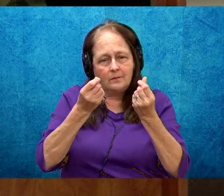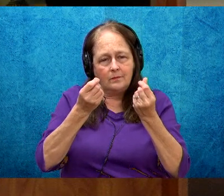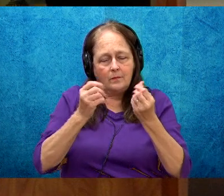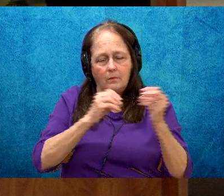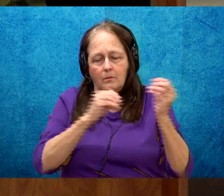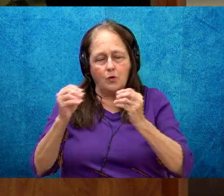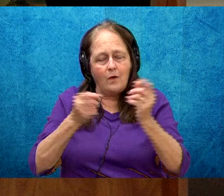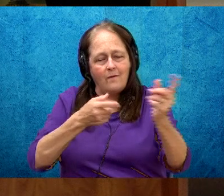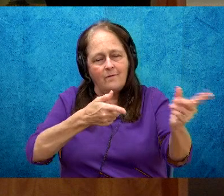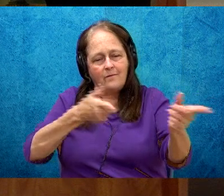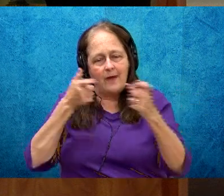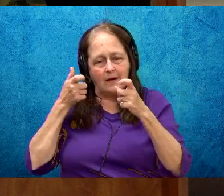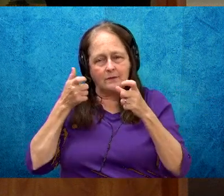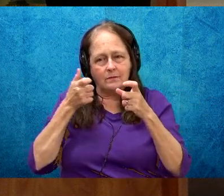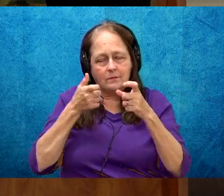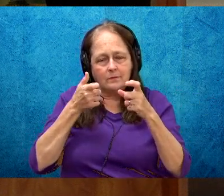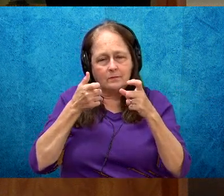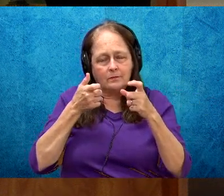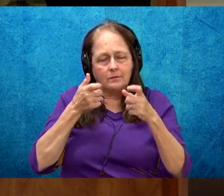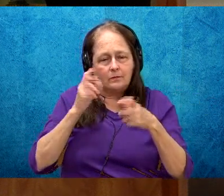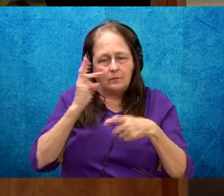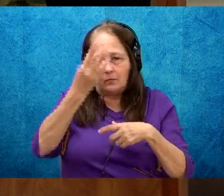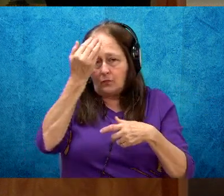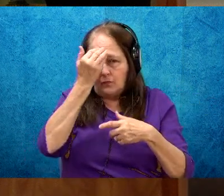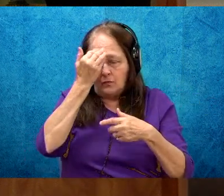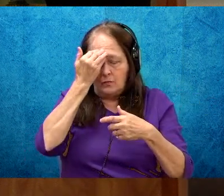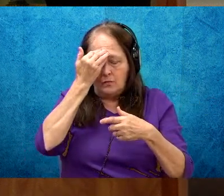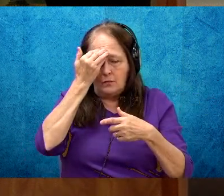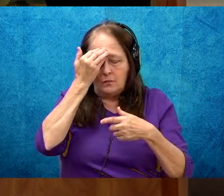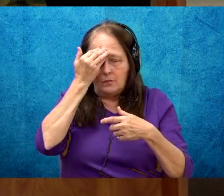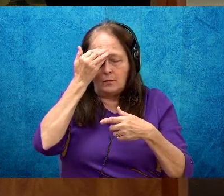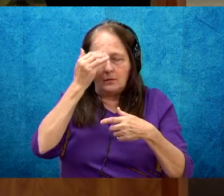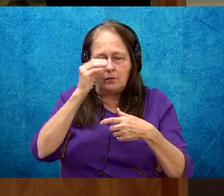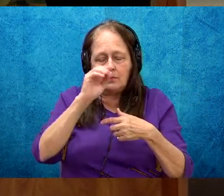move really fast. Although we know that turtles